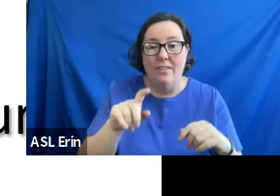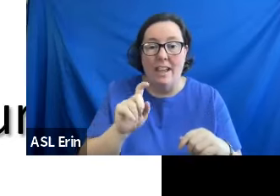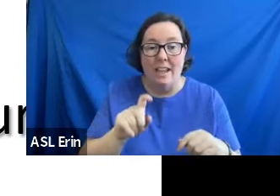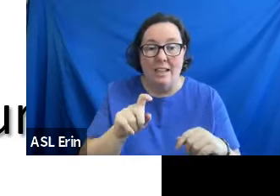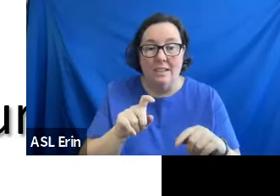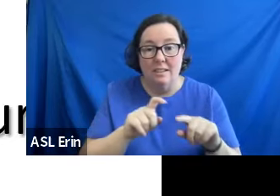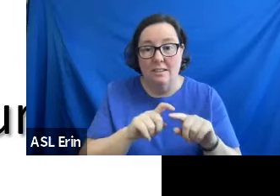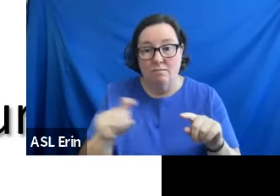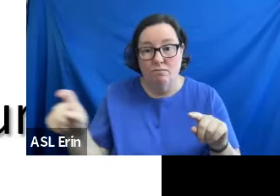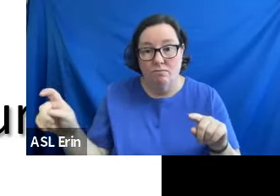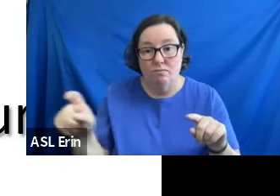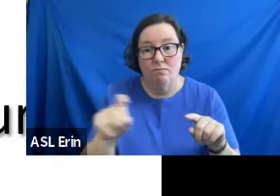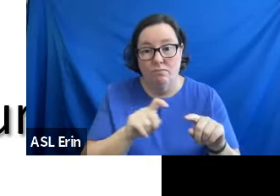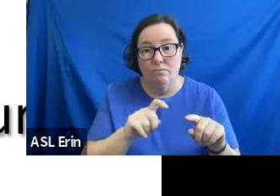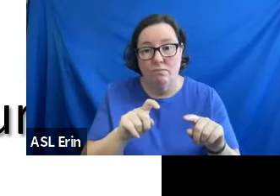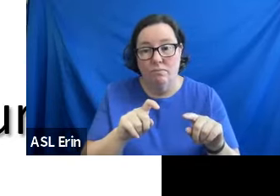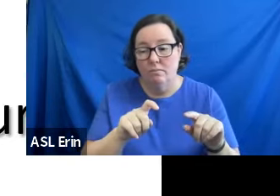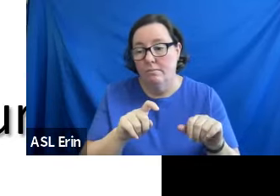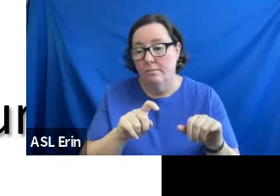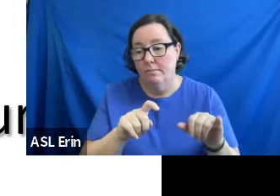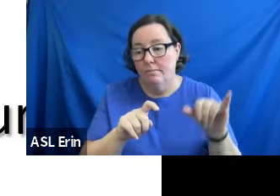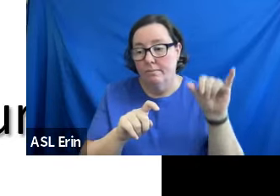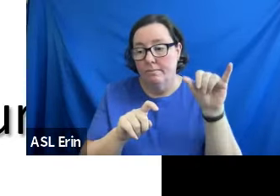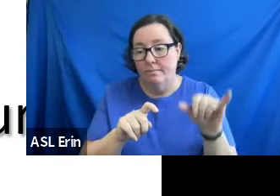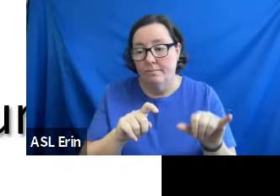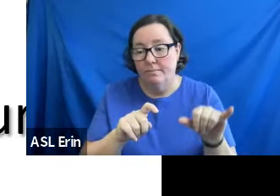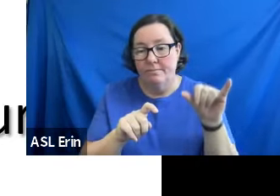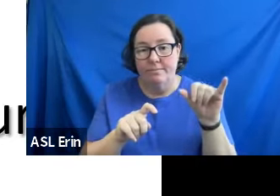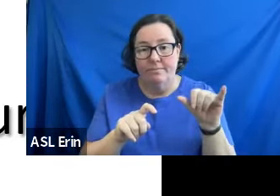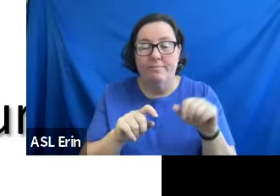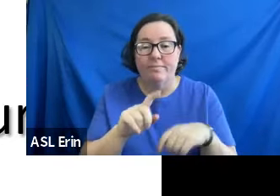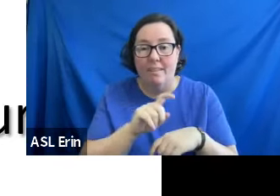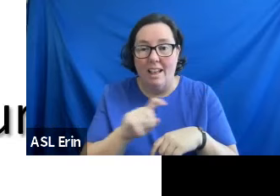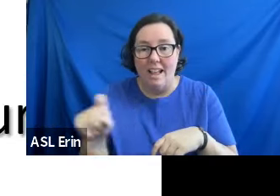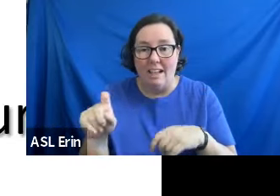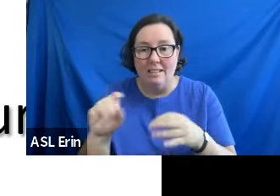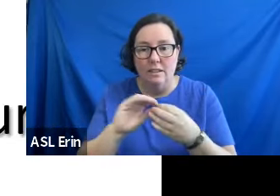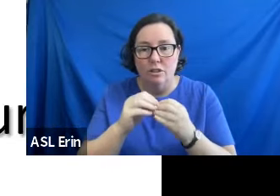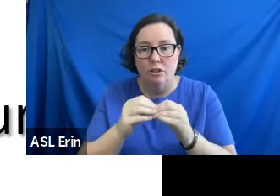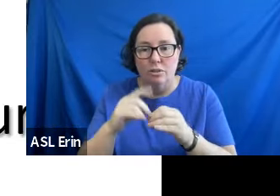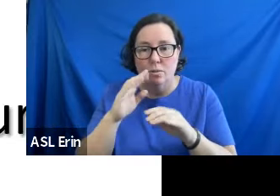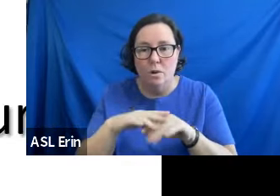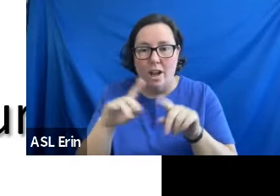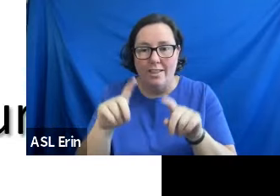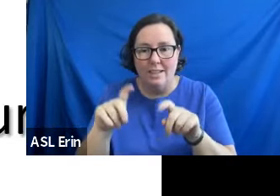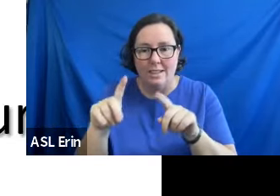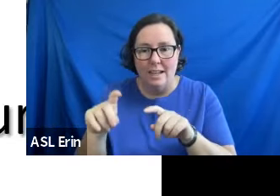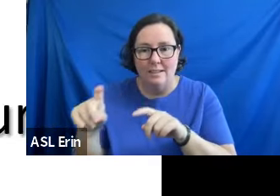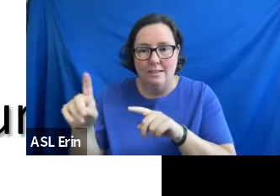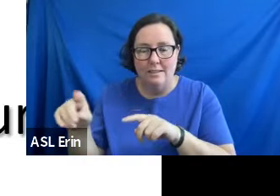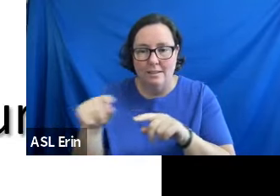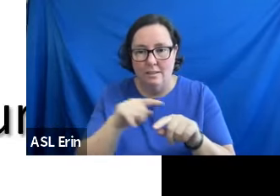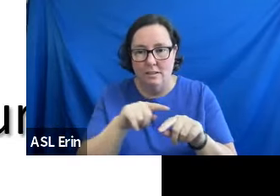x-axis, that is the horizontal axis, were the test score, measuring from